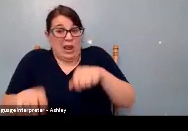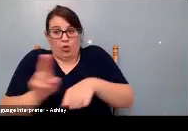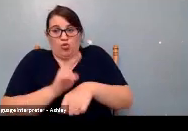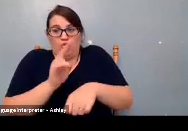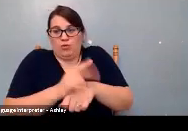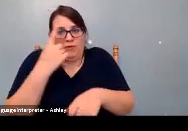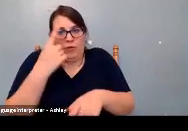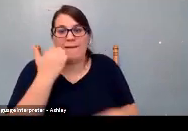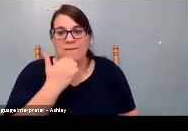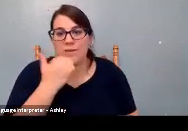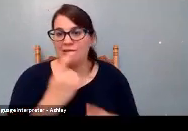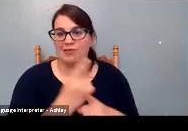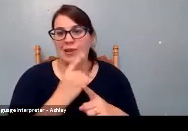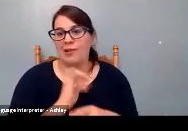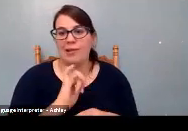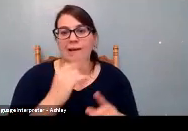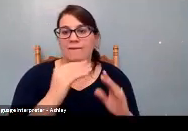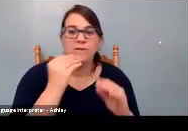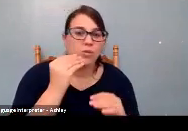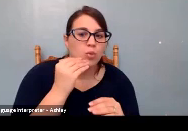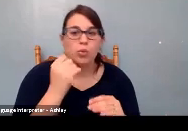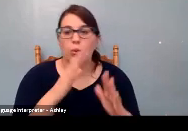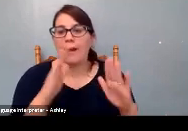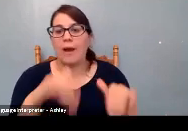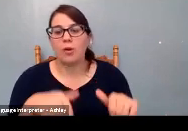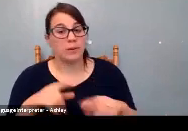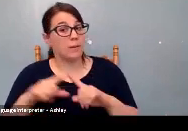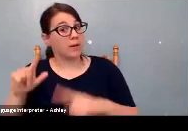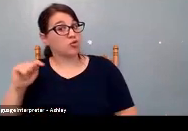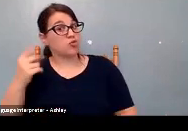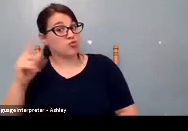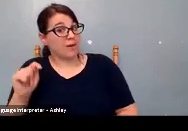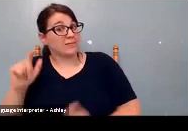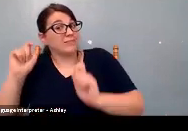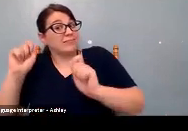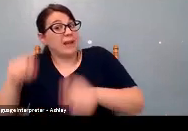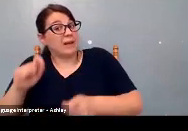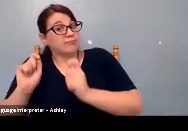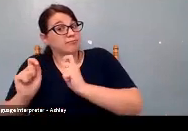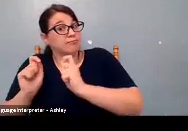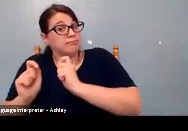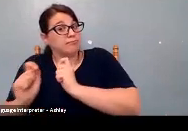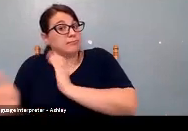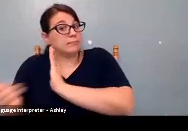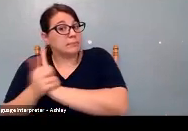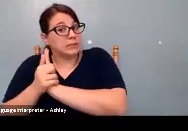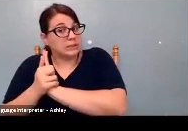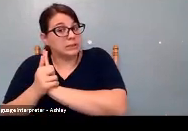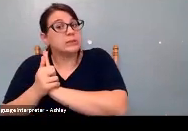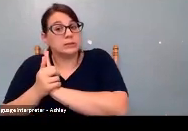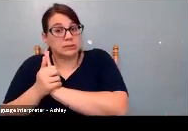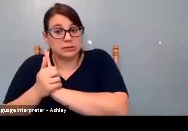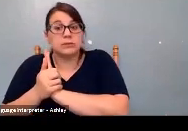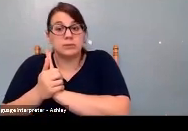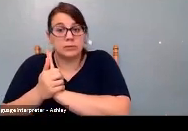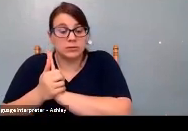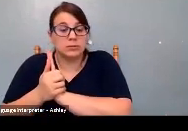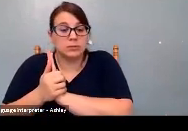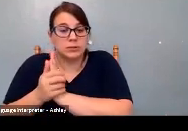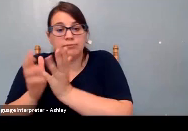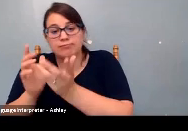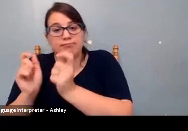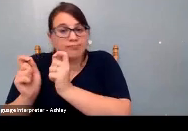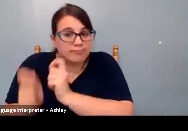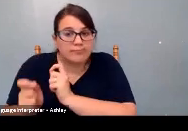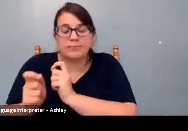housing. However, trusts can be written or amended so that distributions can be made to a stable account. So once